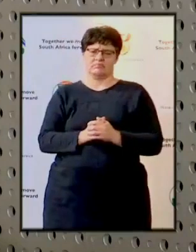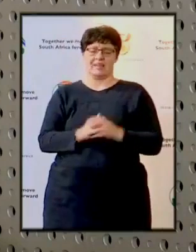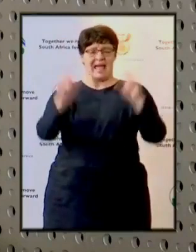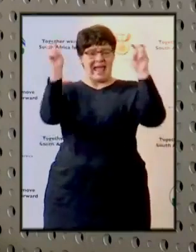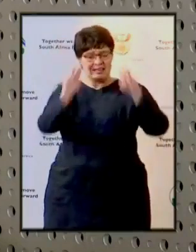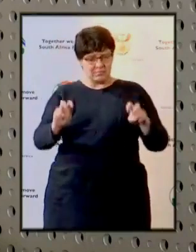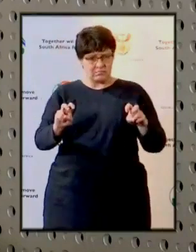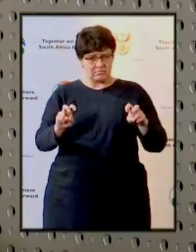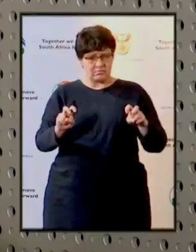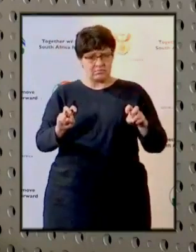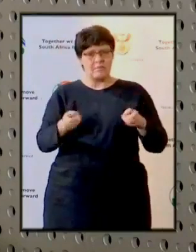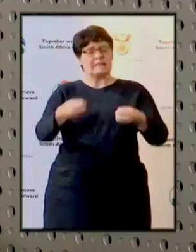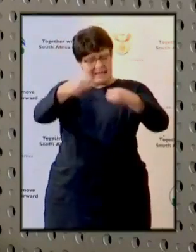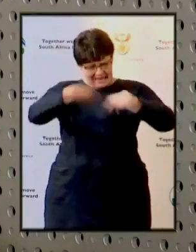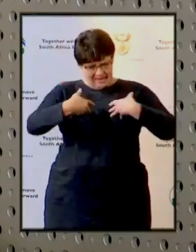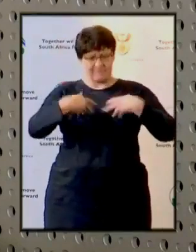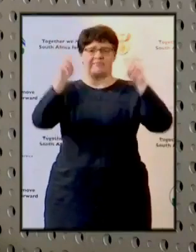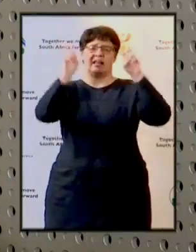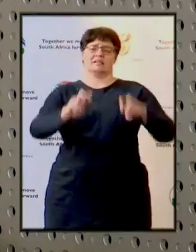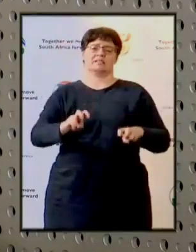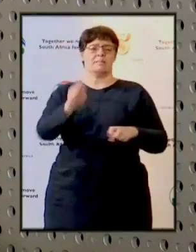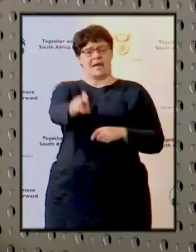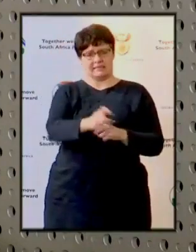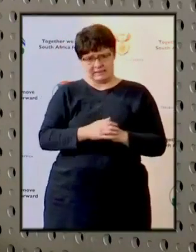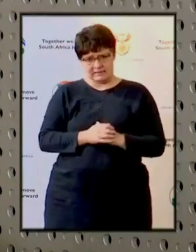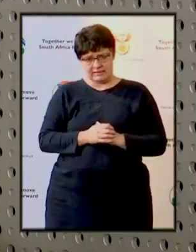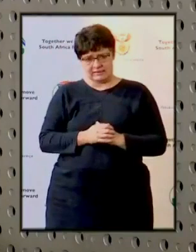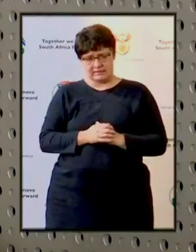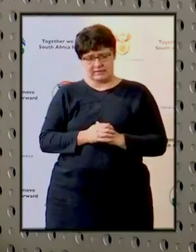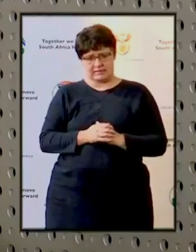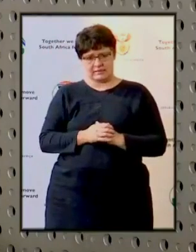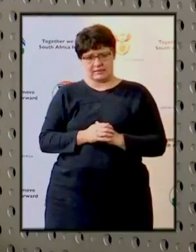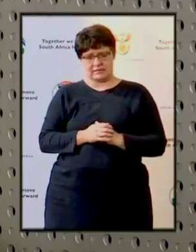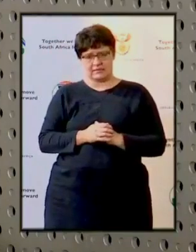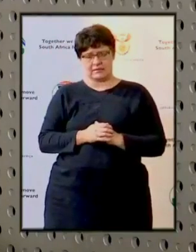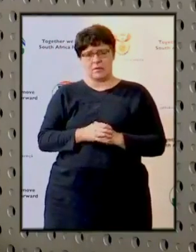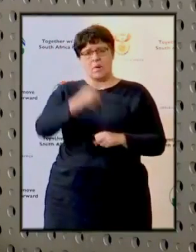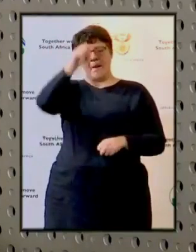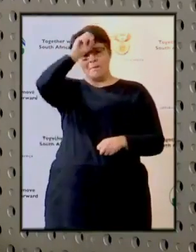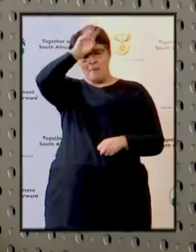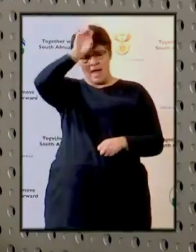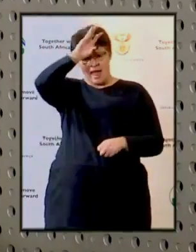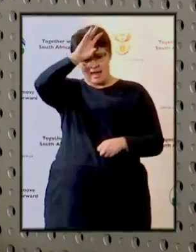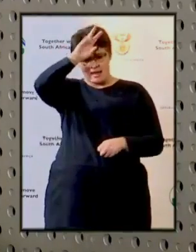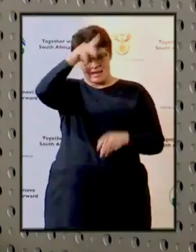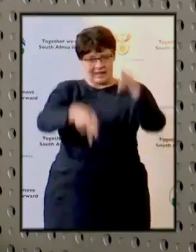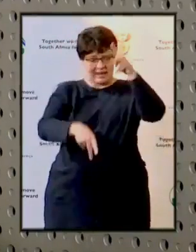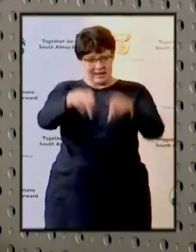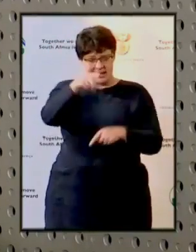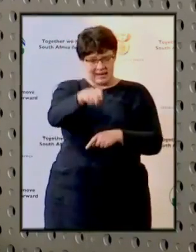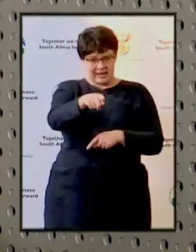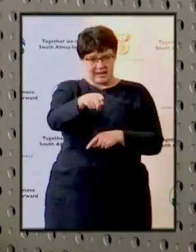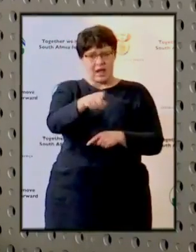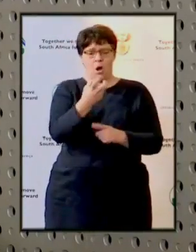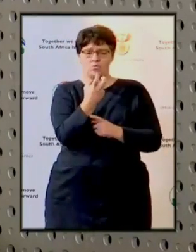Eskom is supposed to give us electricity. So the mines that supply Eskom